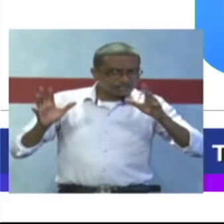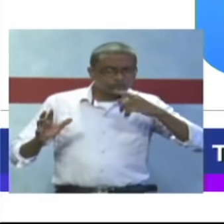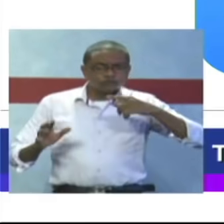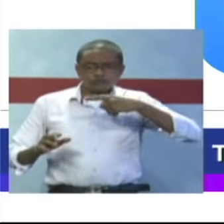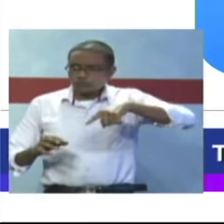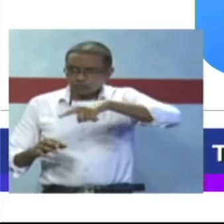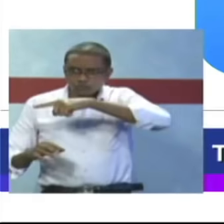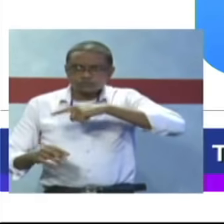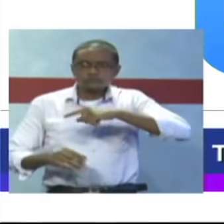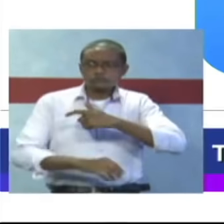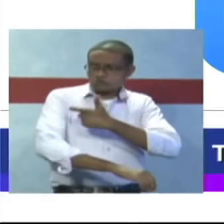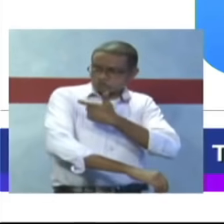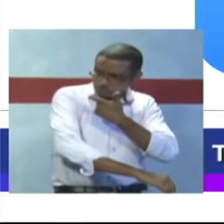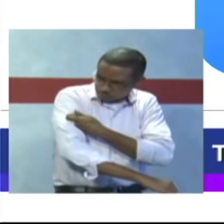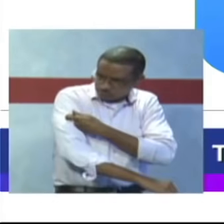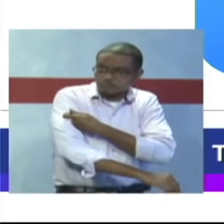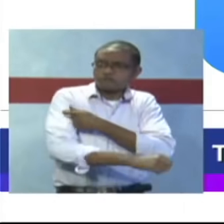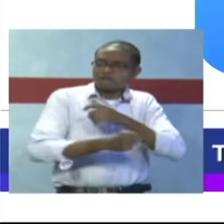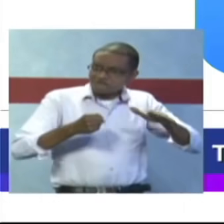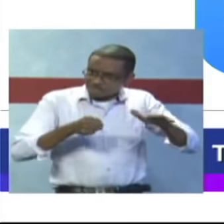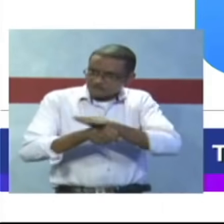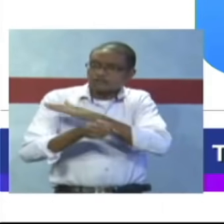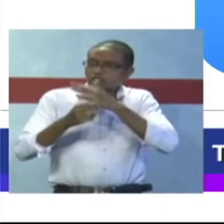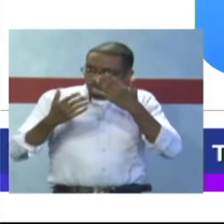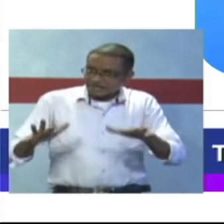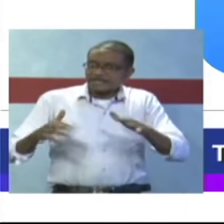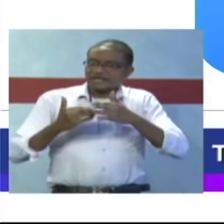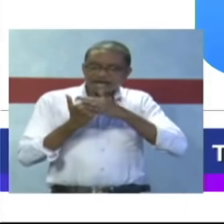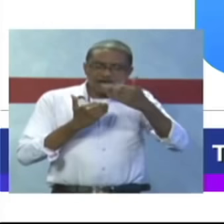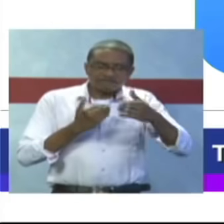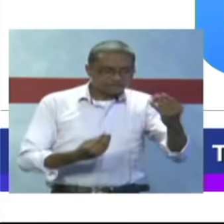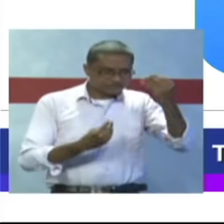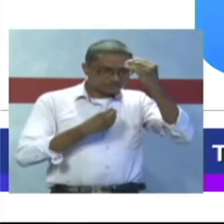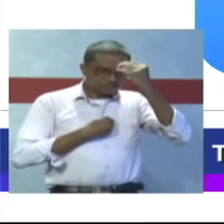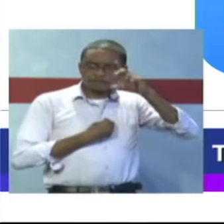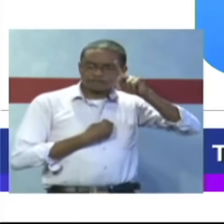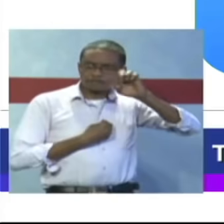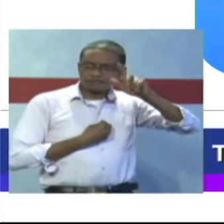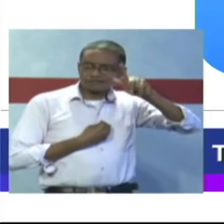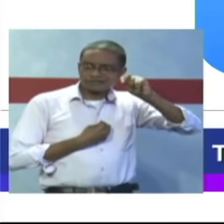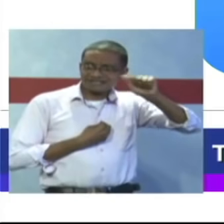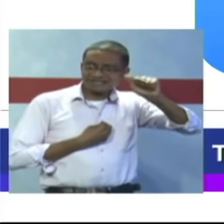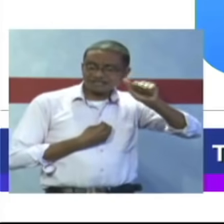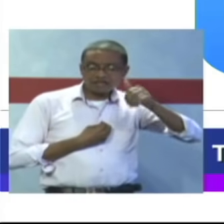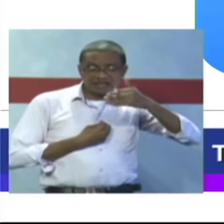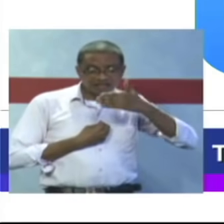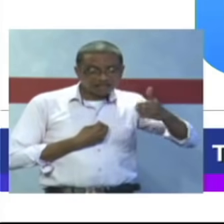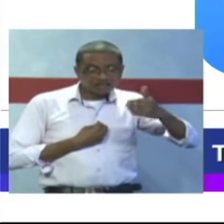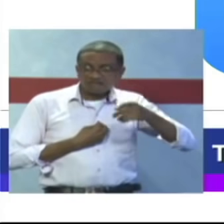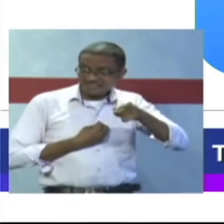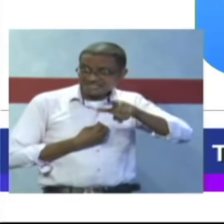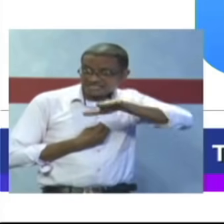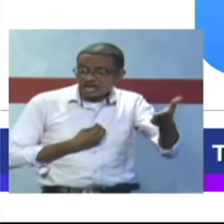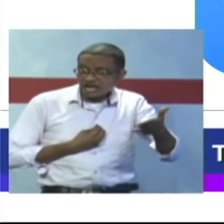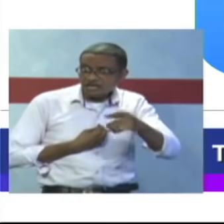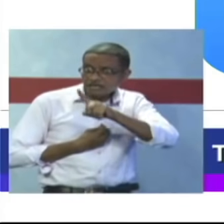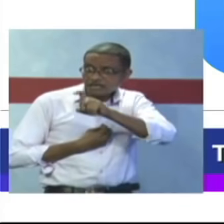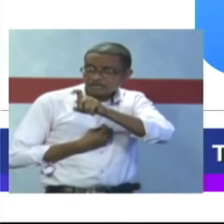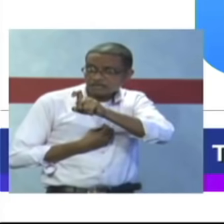the vaccinated in relation to the Delta variant? So that's my first question. Second question is for Dr. Surjit